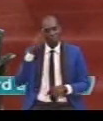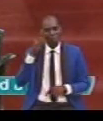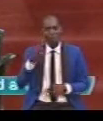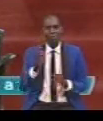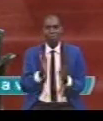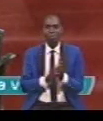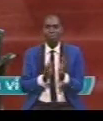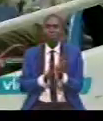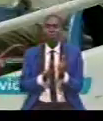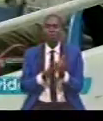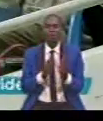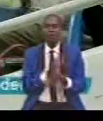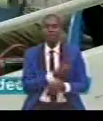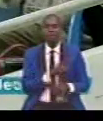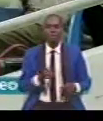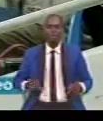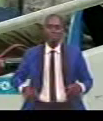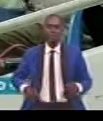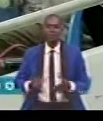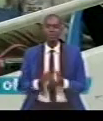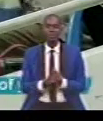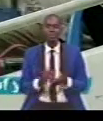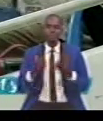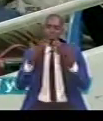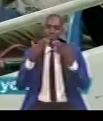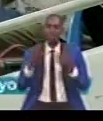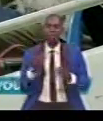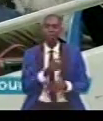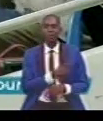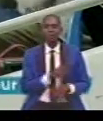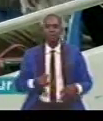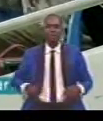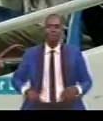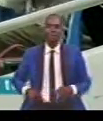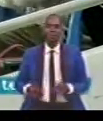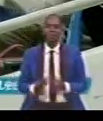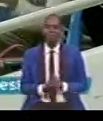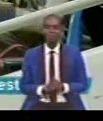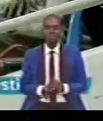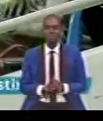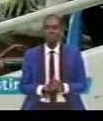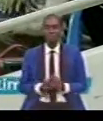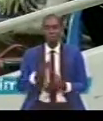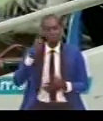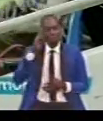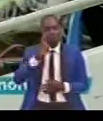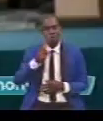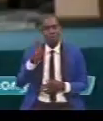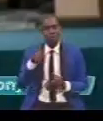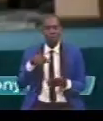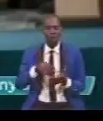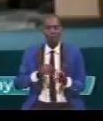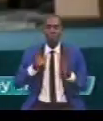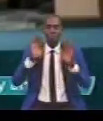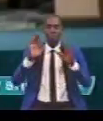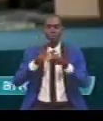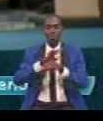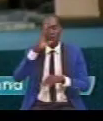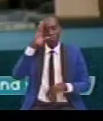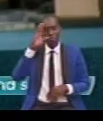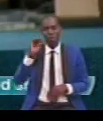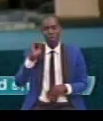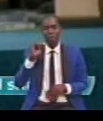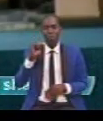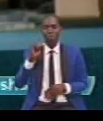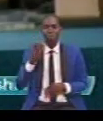Lord. I thank the Lord most gratefully for using this wonderful man of